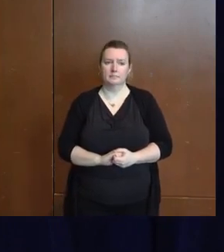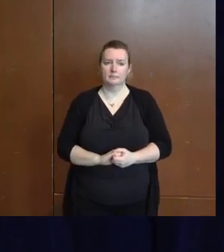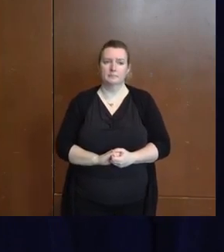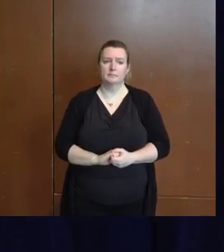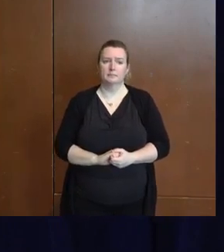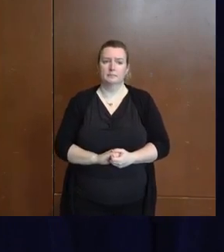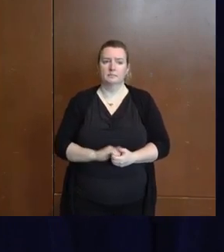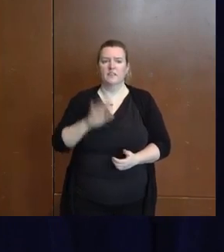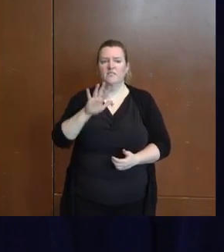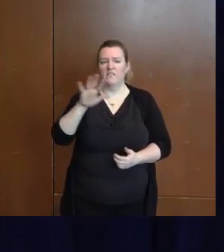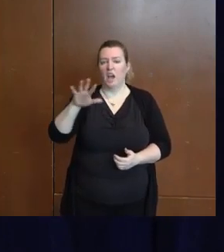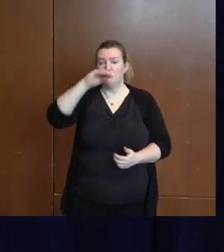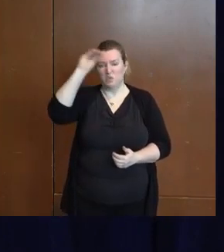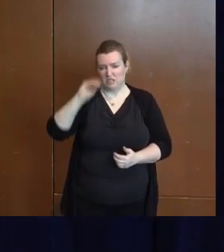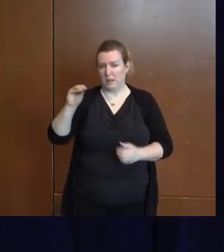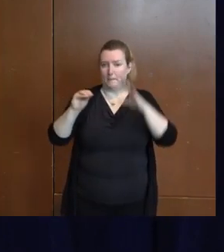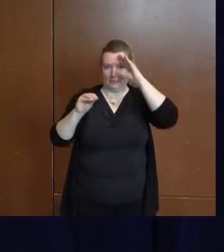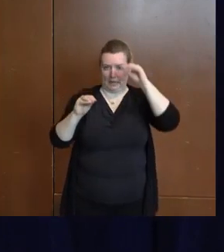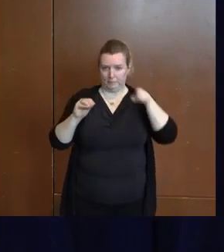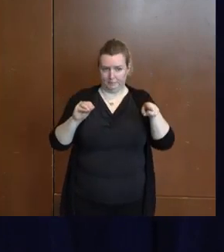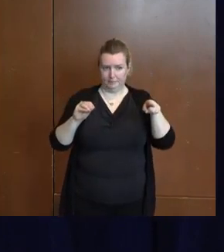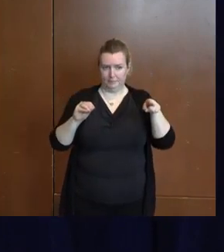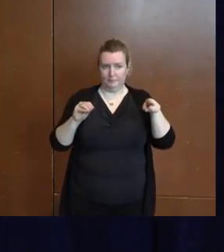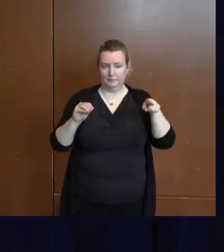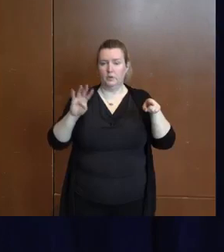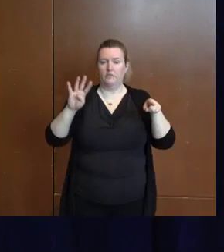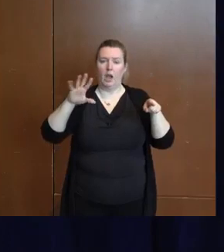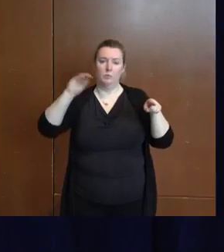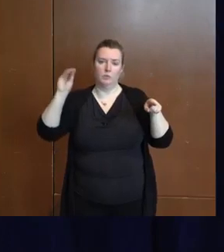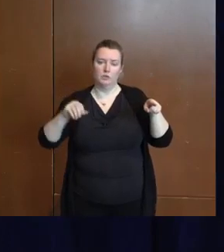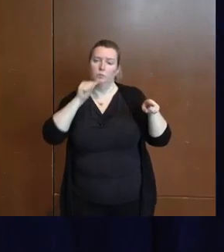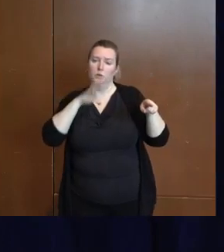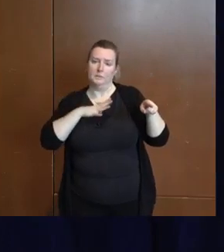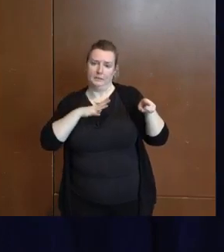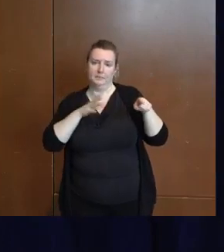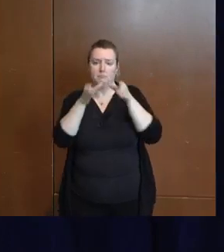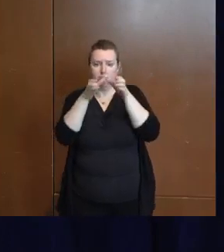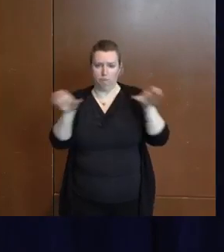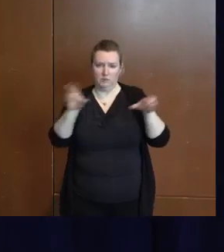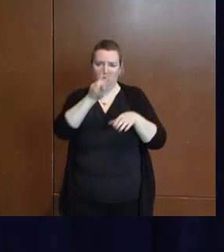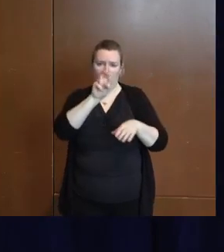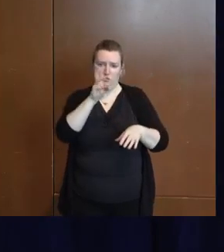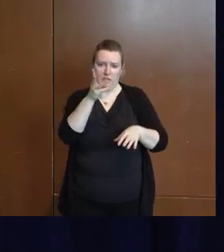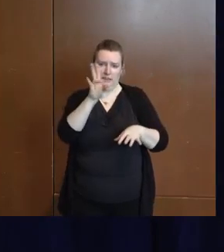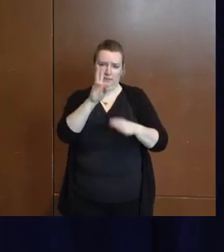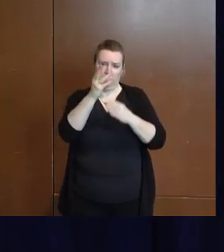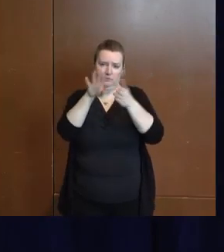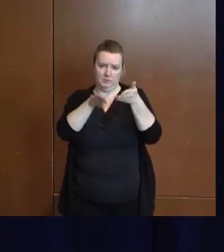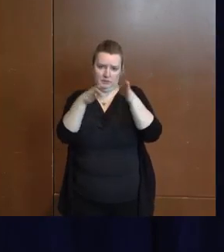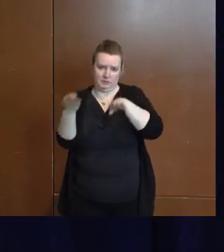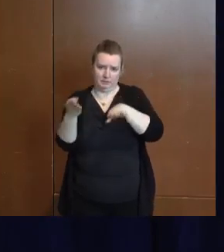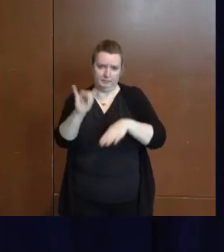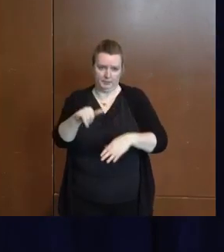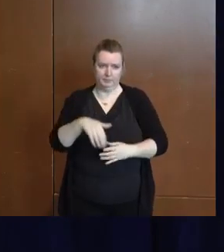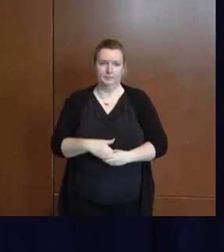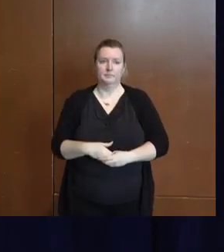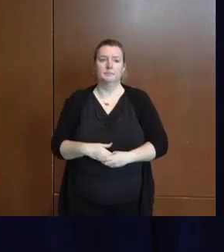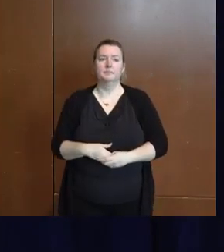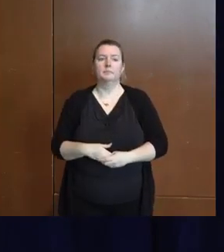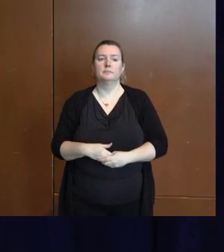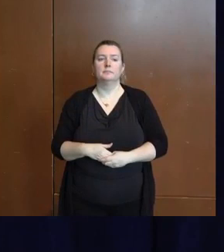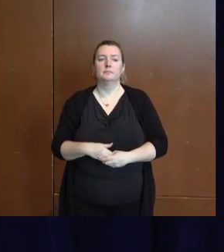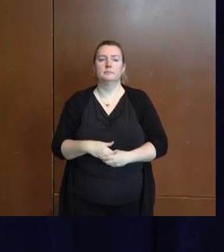female. 3 individuals, or 1%, were less than 30